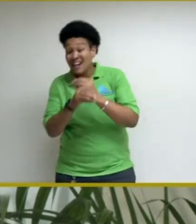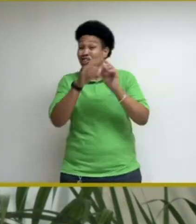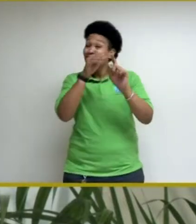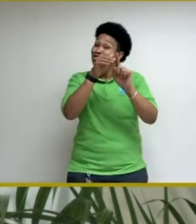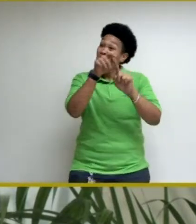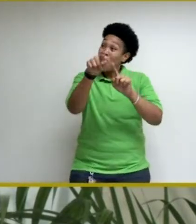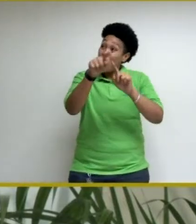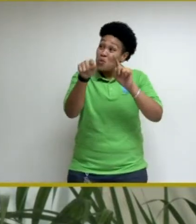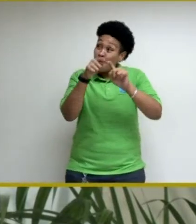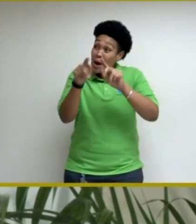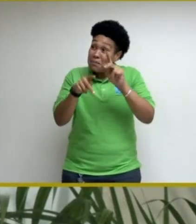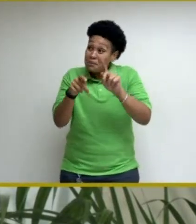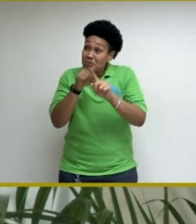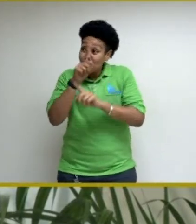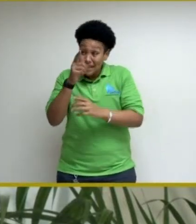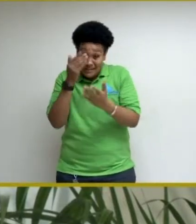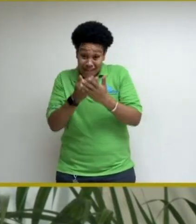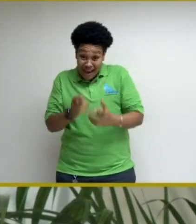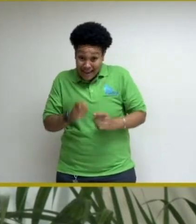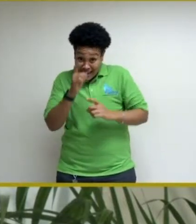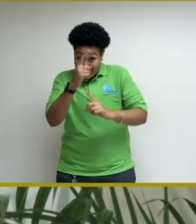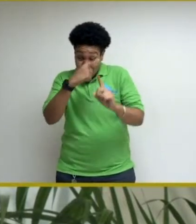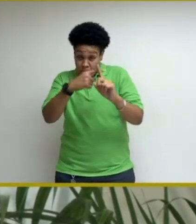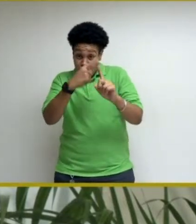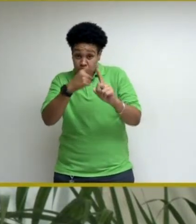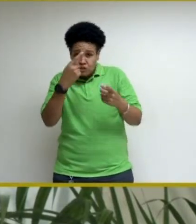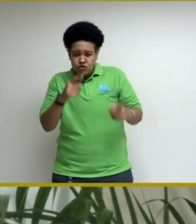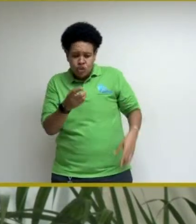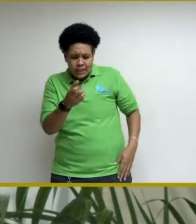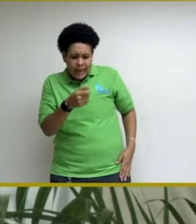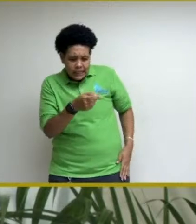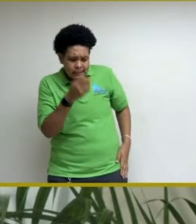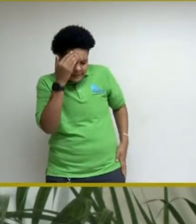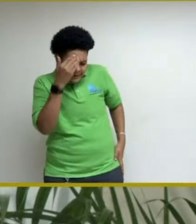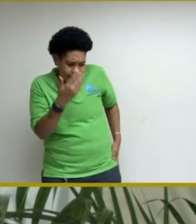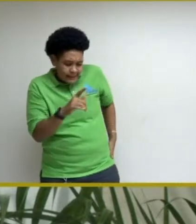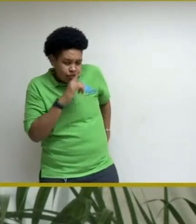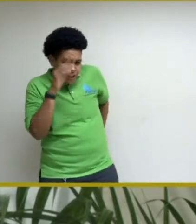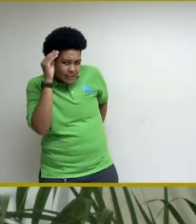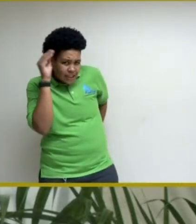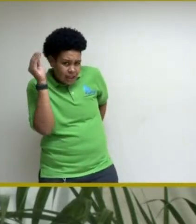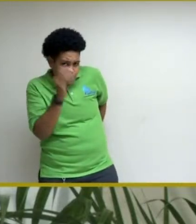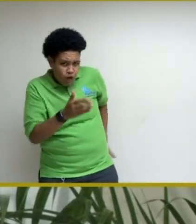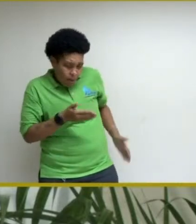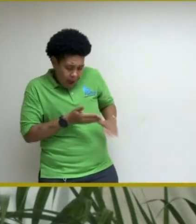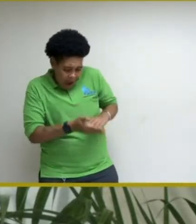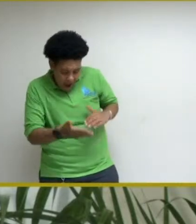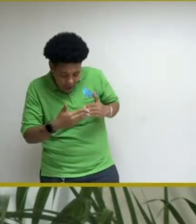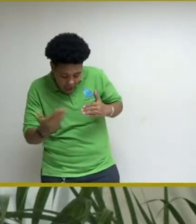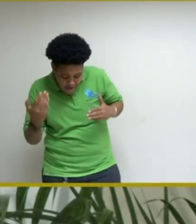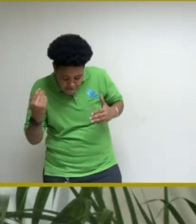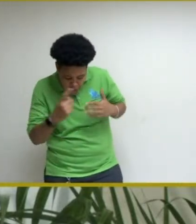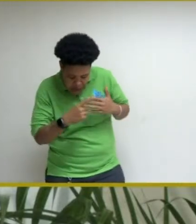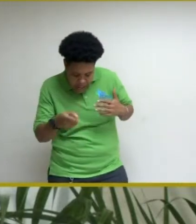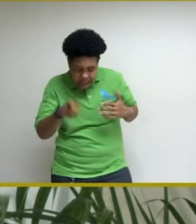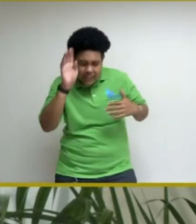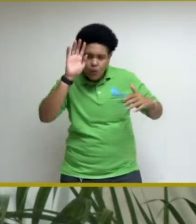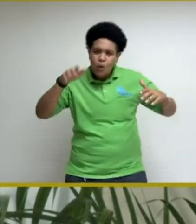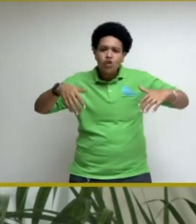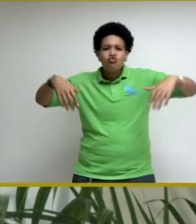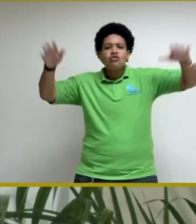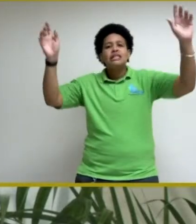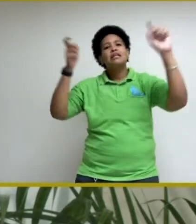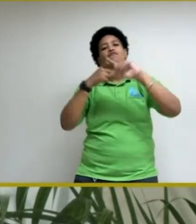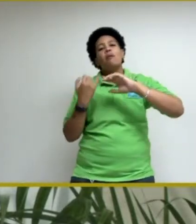persons are in fact given their positive result, they are informed that after 14 days that they would be released